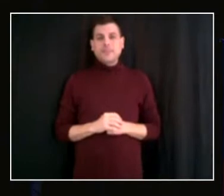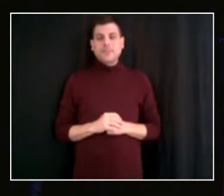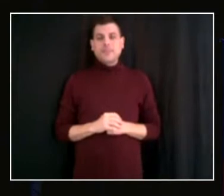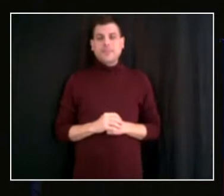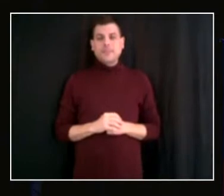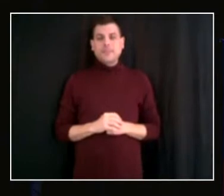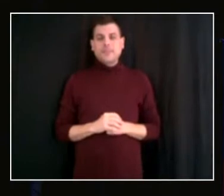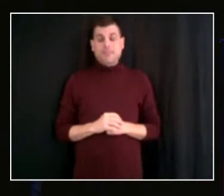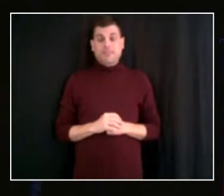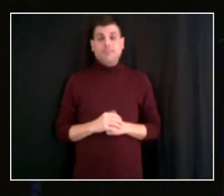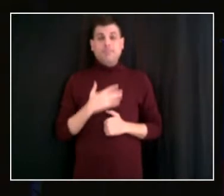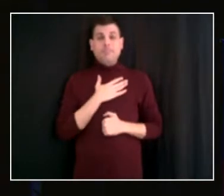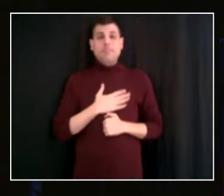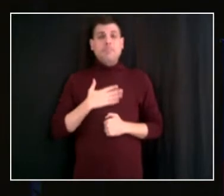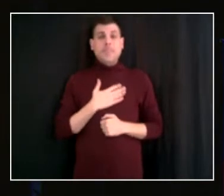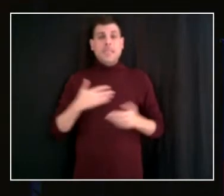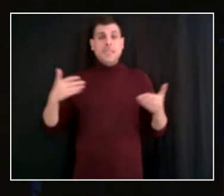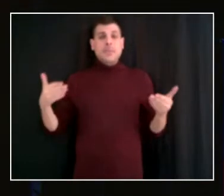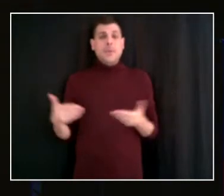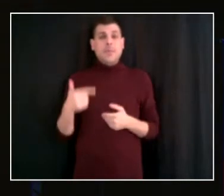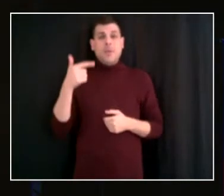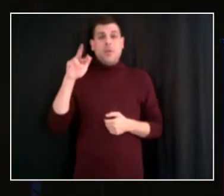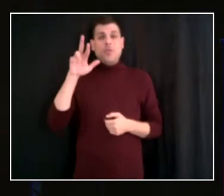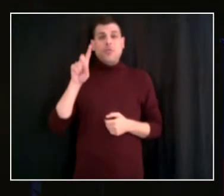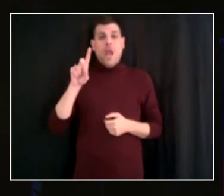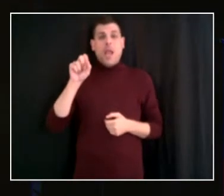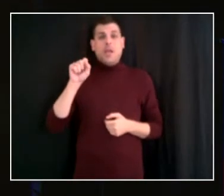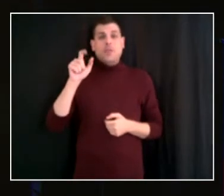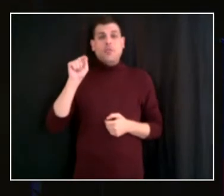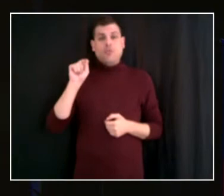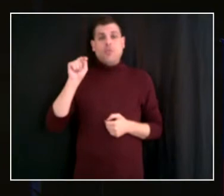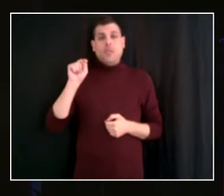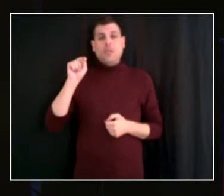Please welcome the Grand Street Campus Drumline and Dance Squad.